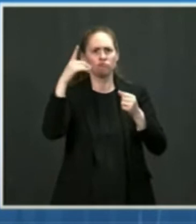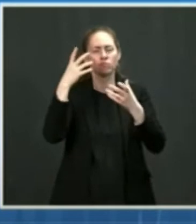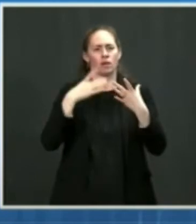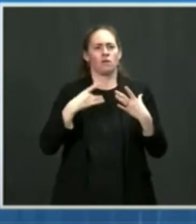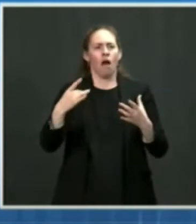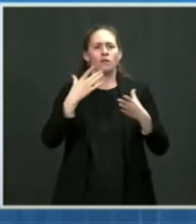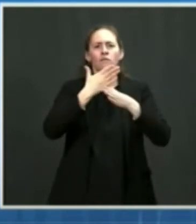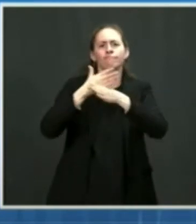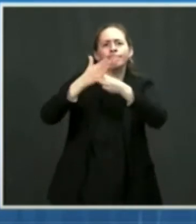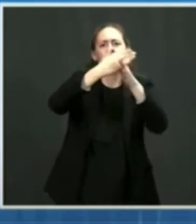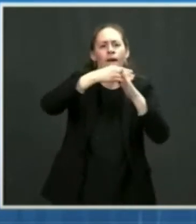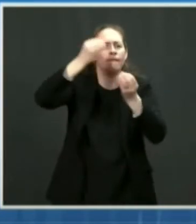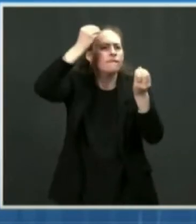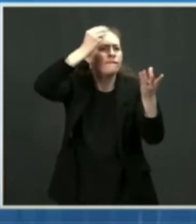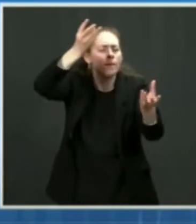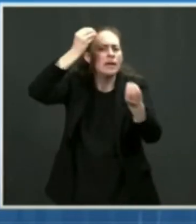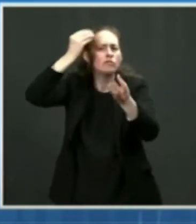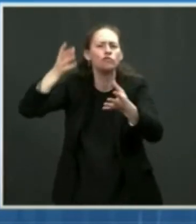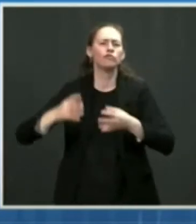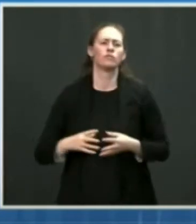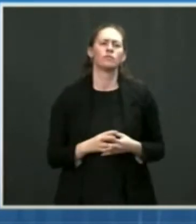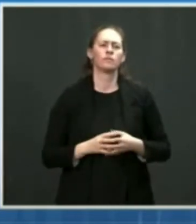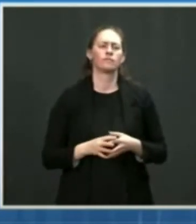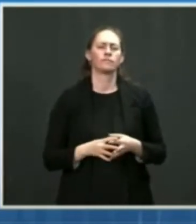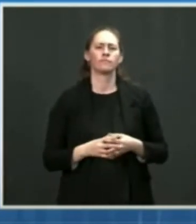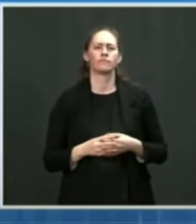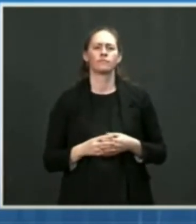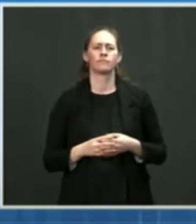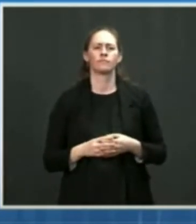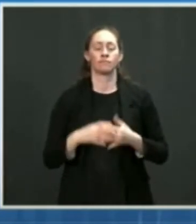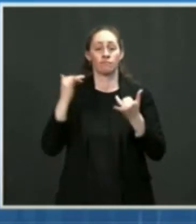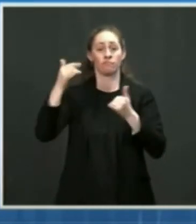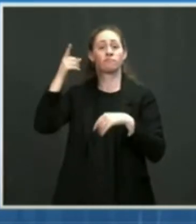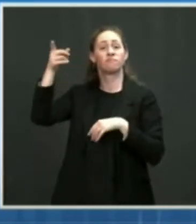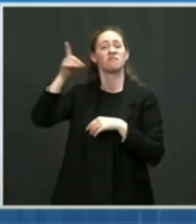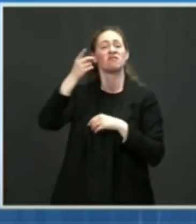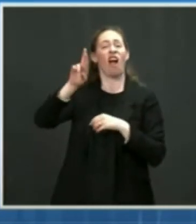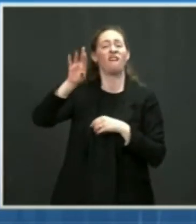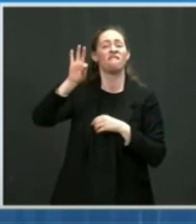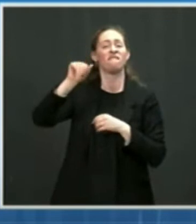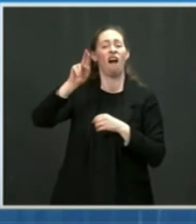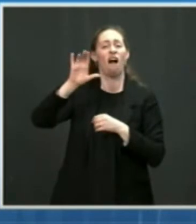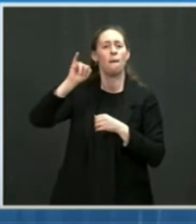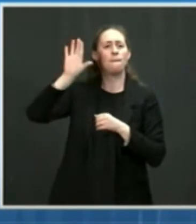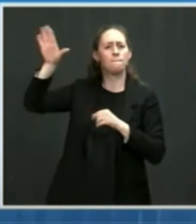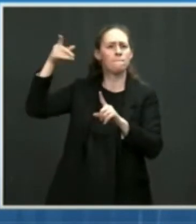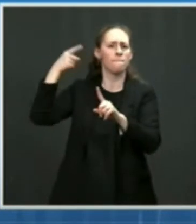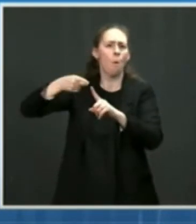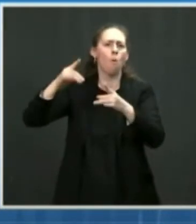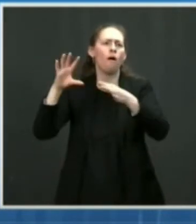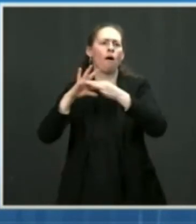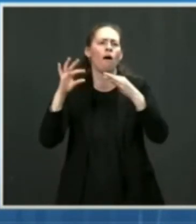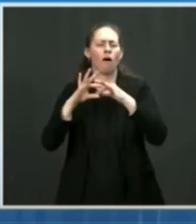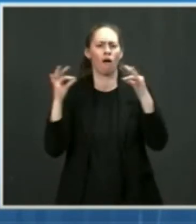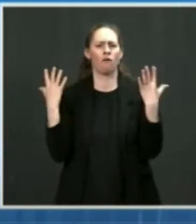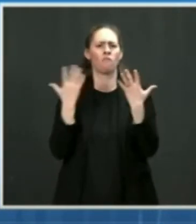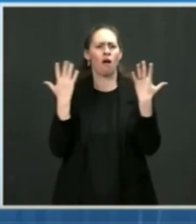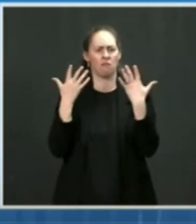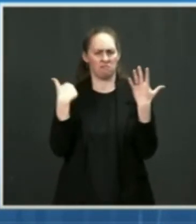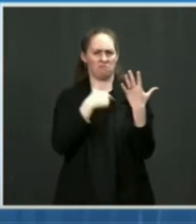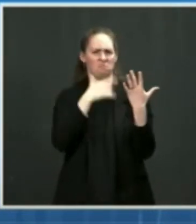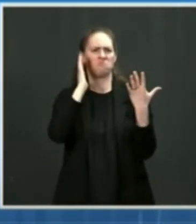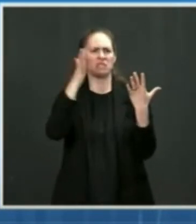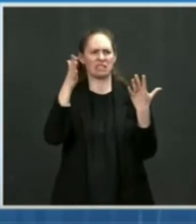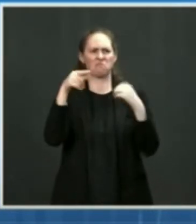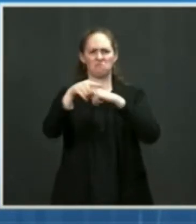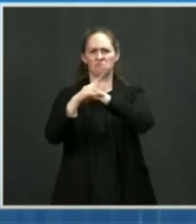indeed, to Dr. Fauci's point of having this being able to be done by the fall, that's a very good sign.